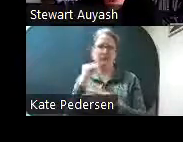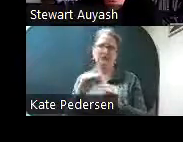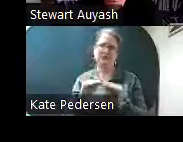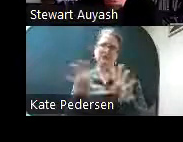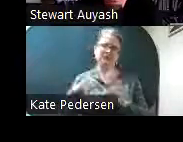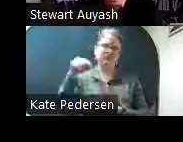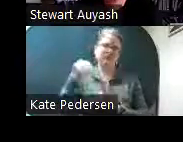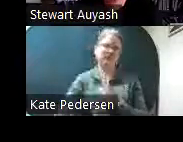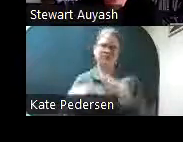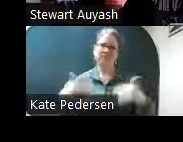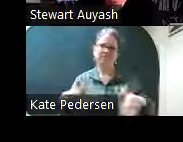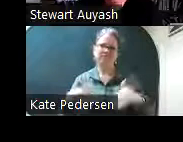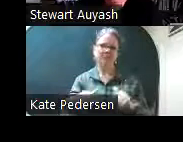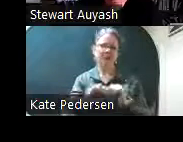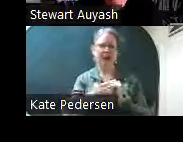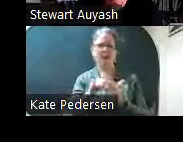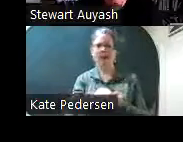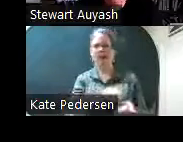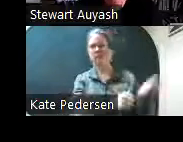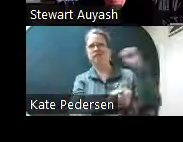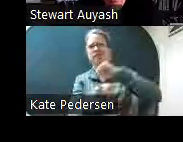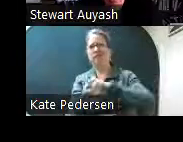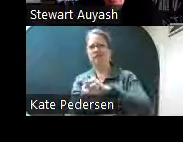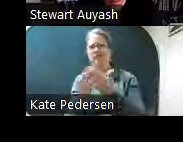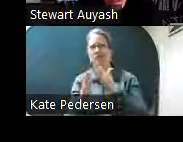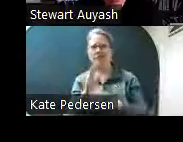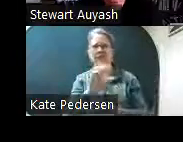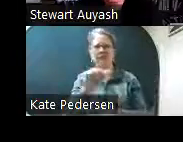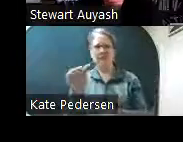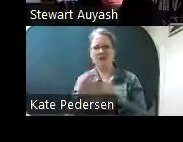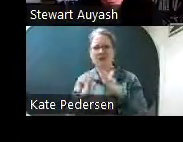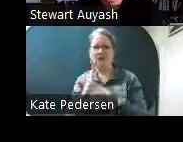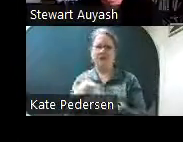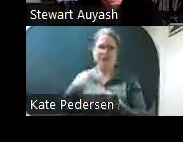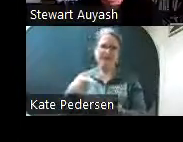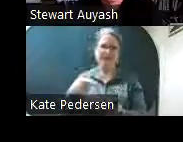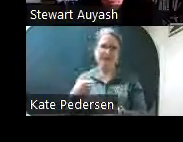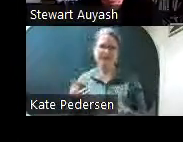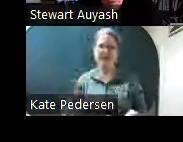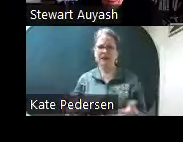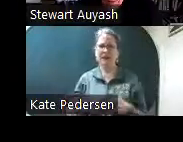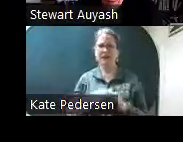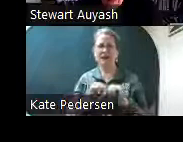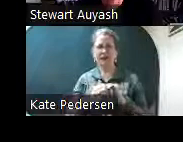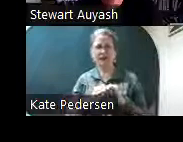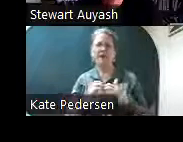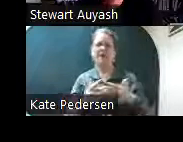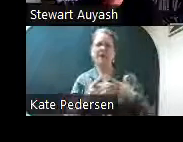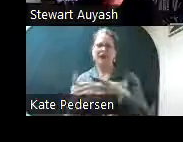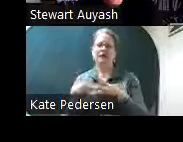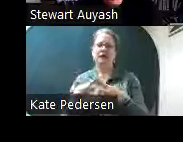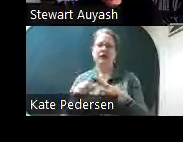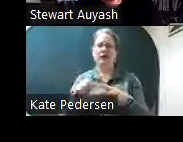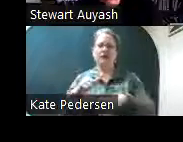how that transformed the communities, African-American communities in particular, by leading to a point